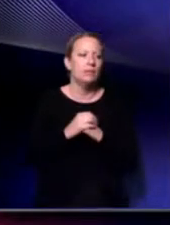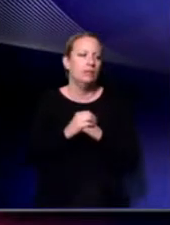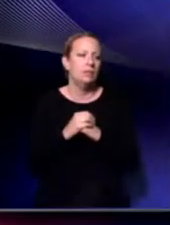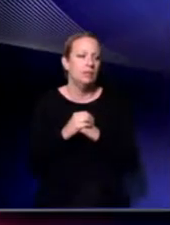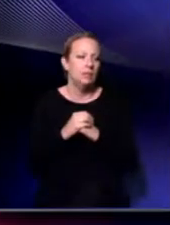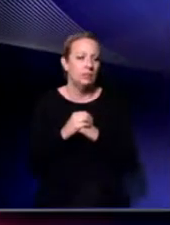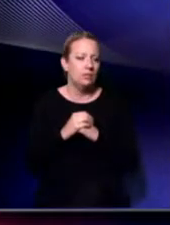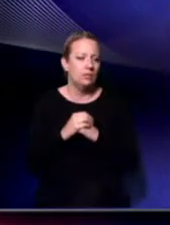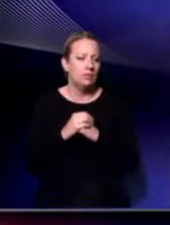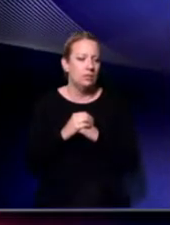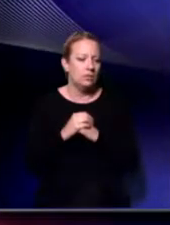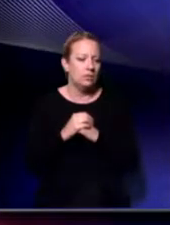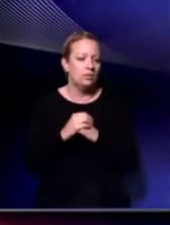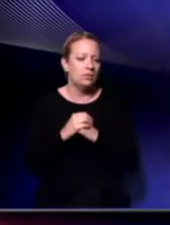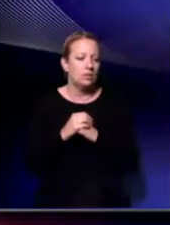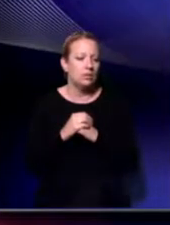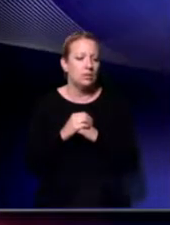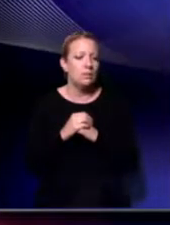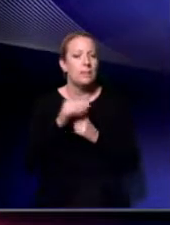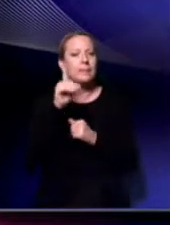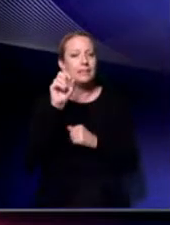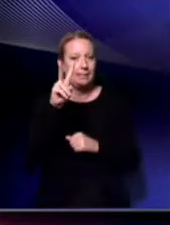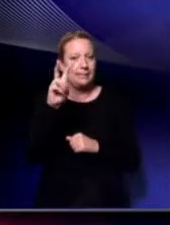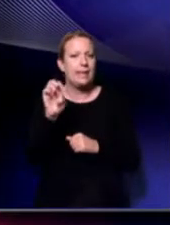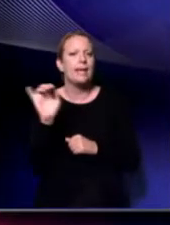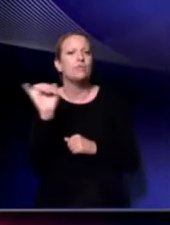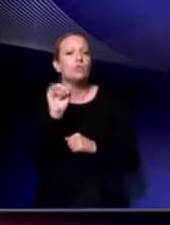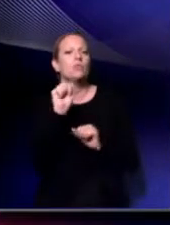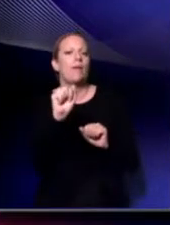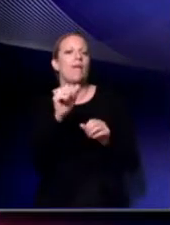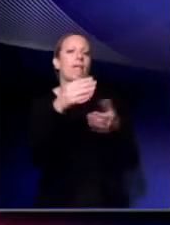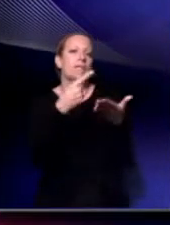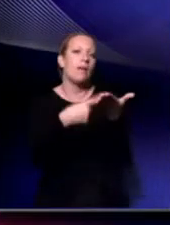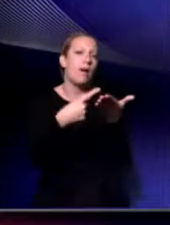also turn it over to Dave and let him make some comments.